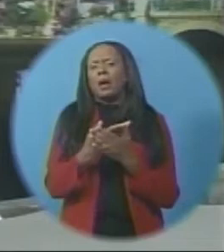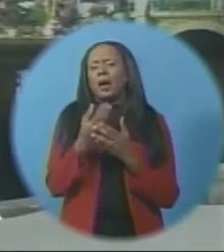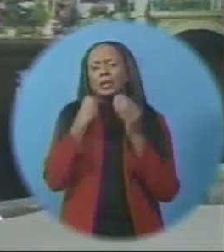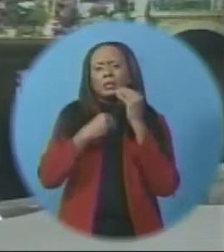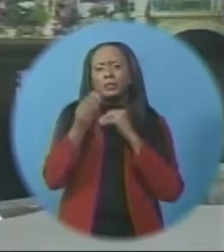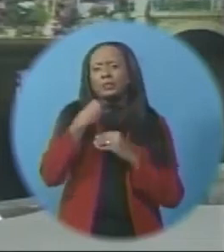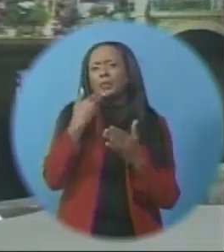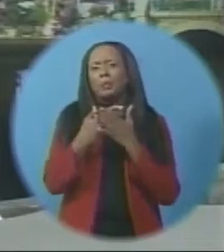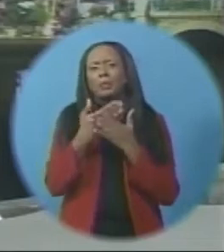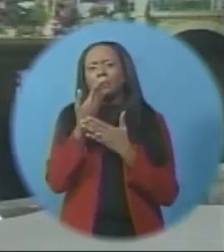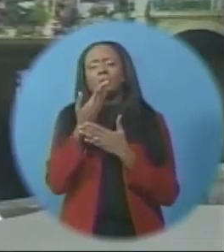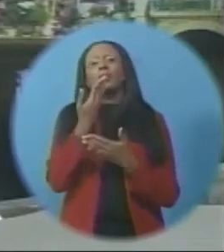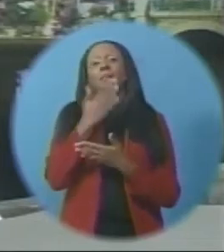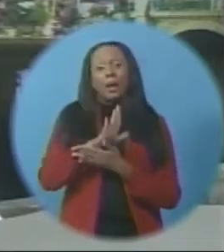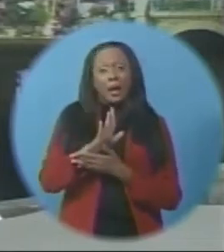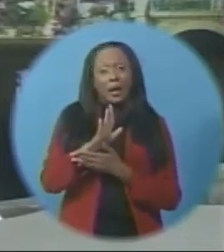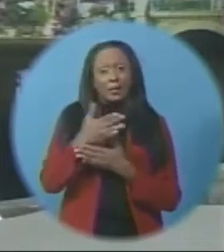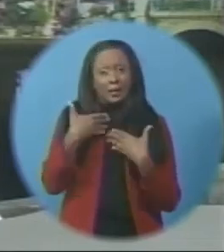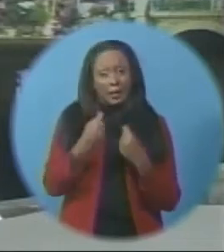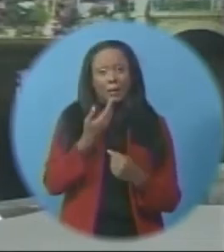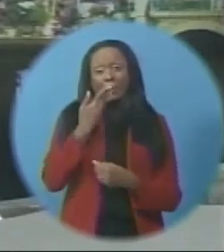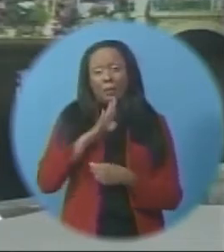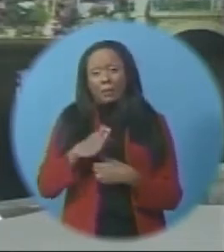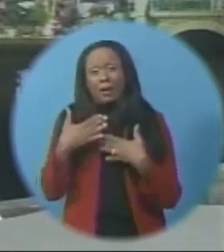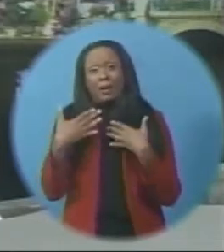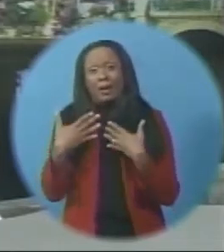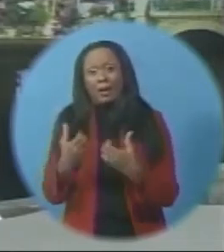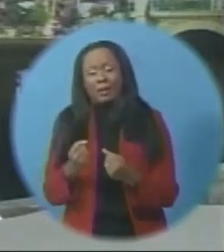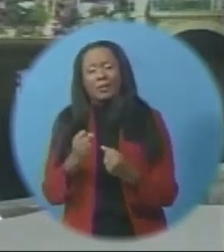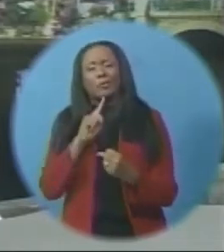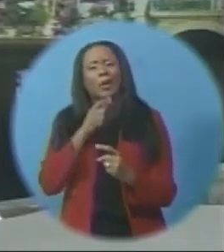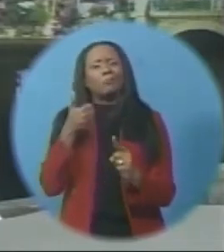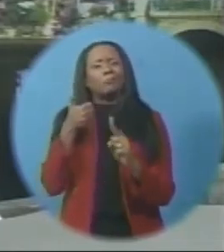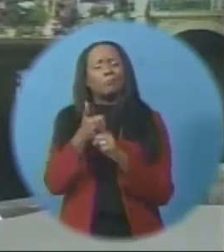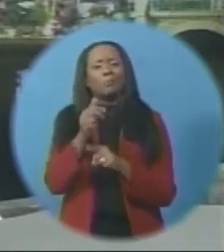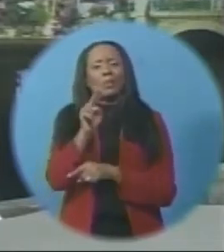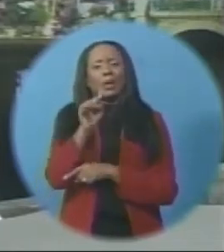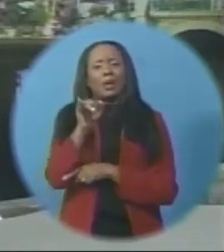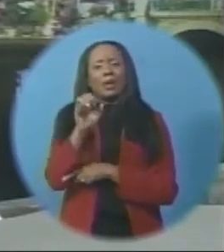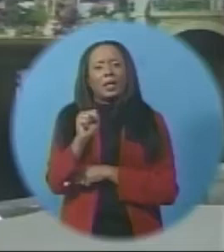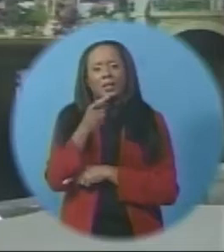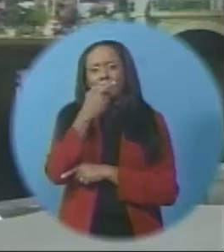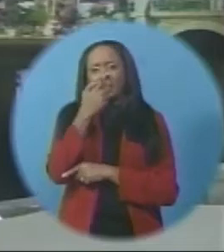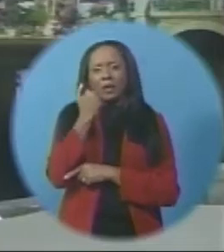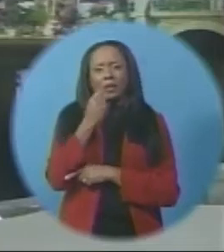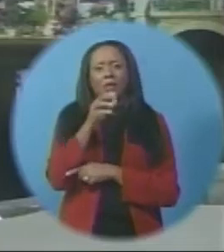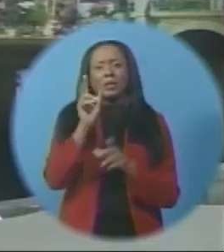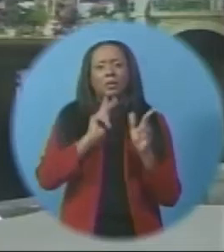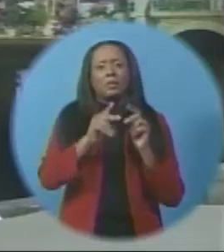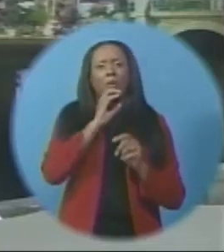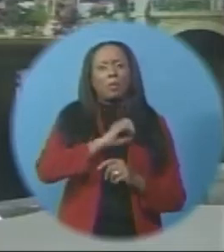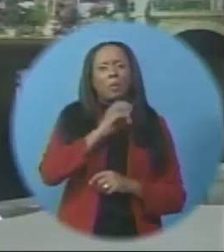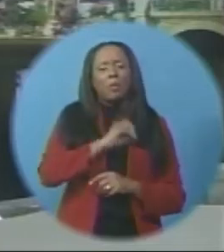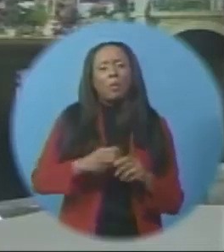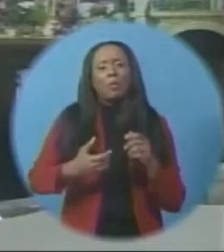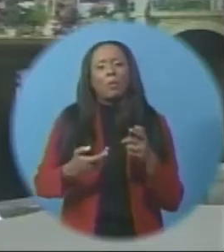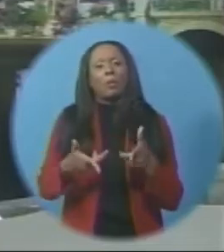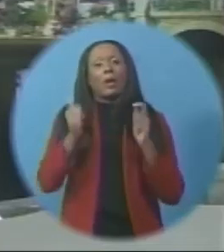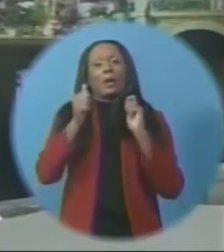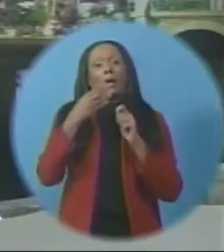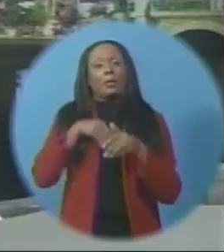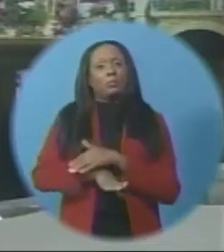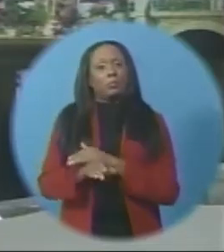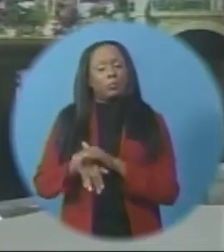on the national insurance scheme must also be considered, in addition to the country's aging population and declining birth